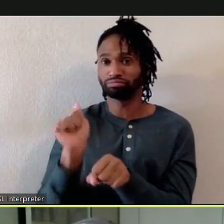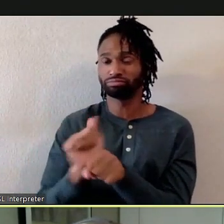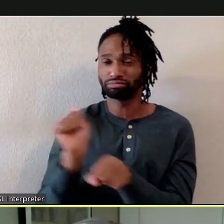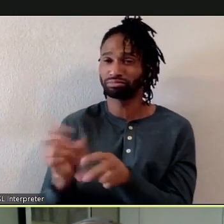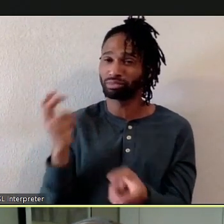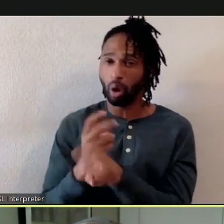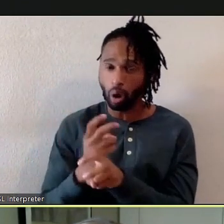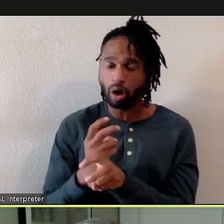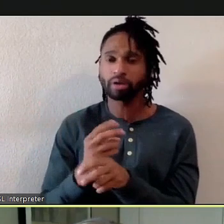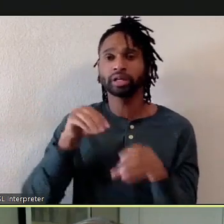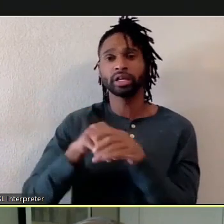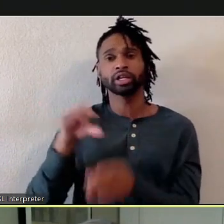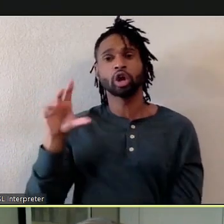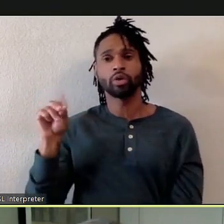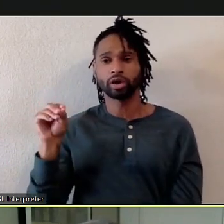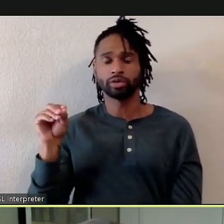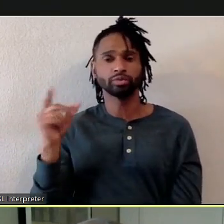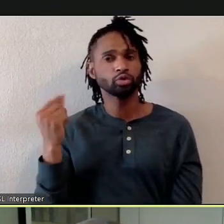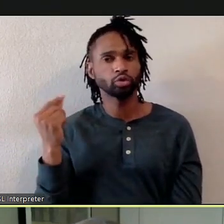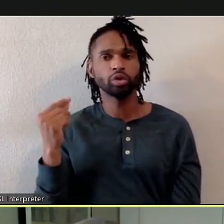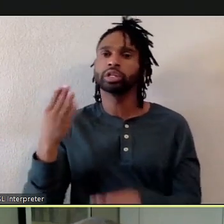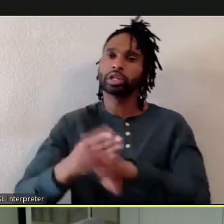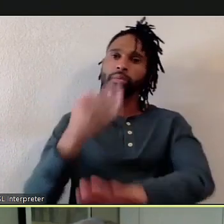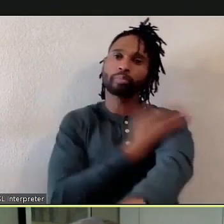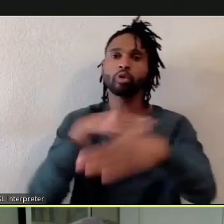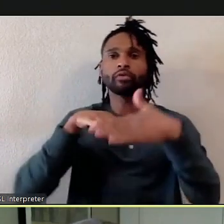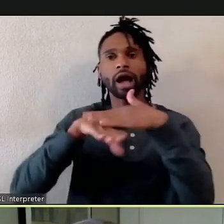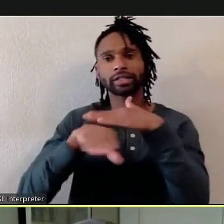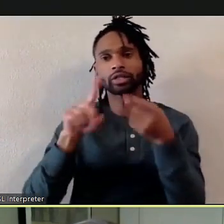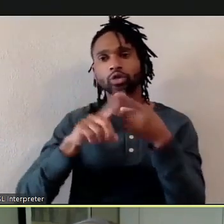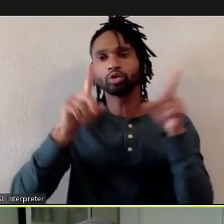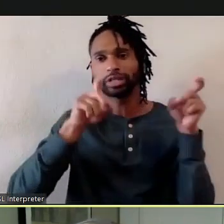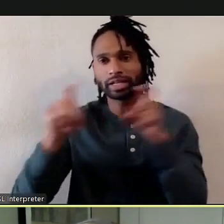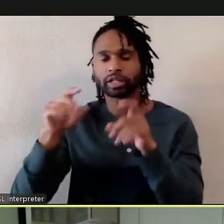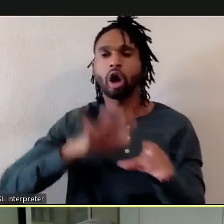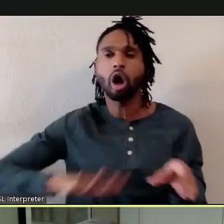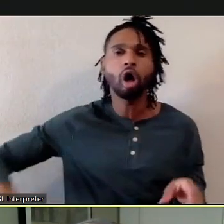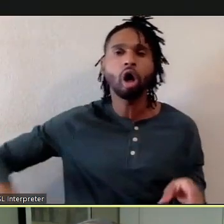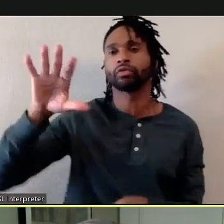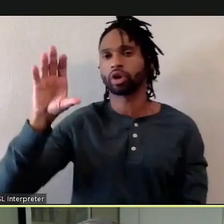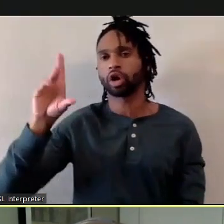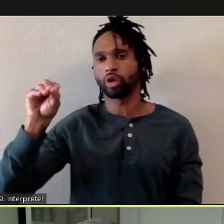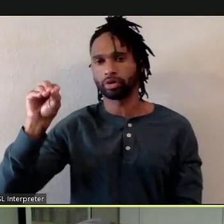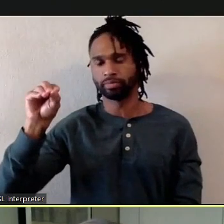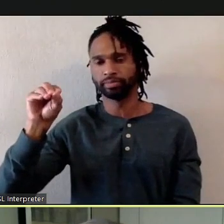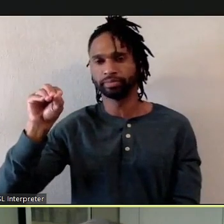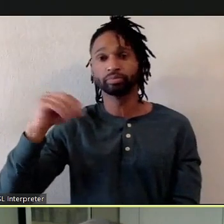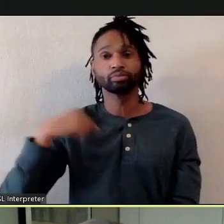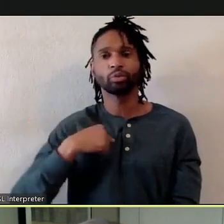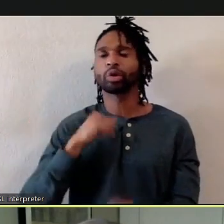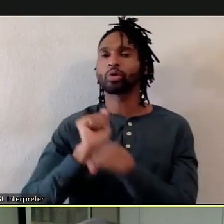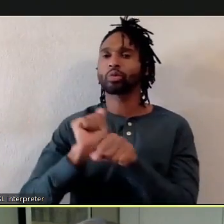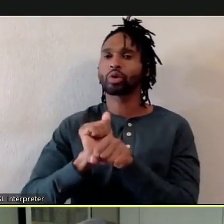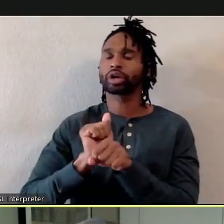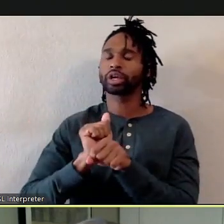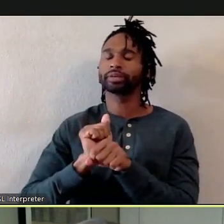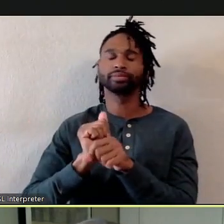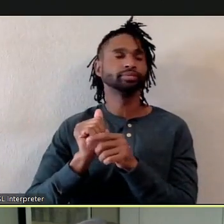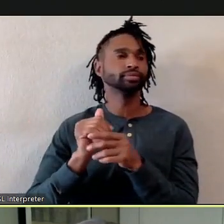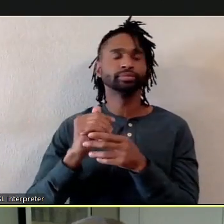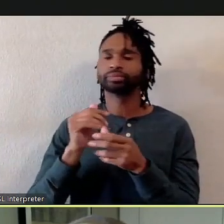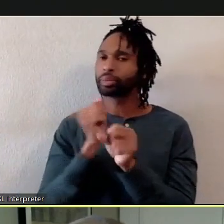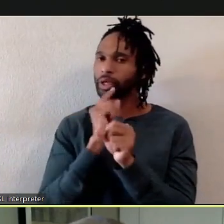the state to really improve access to testing across the state. We are working to make sure that